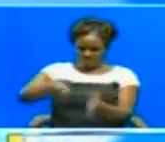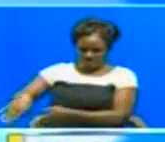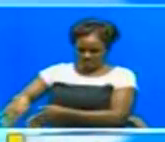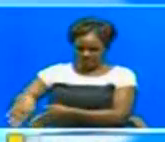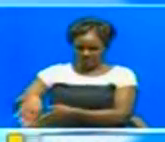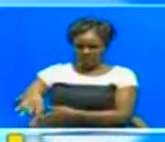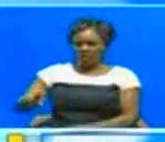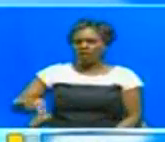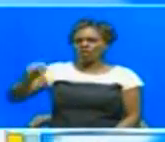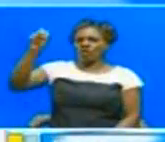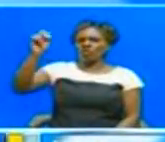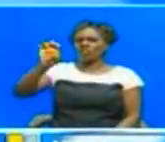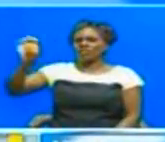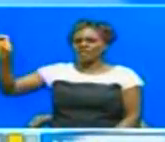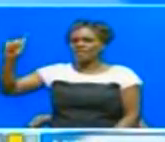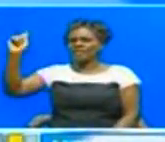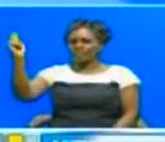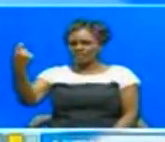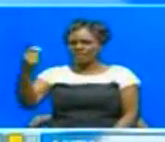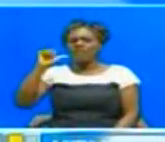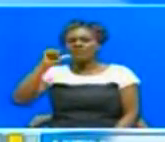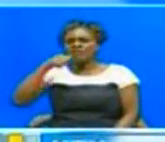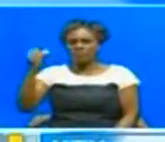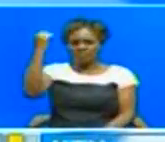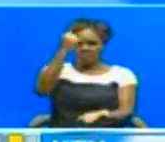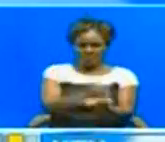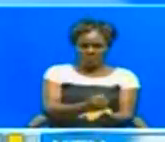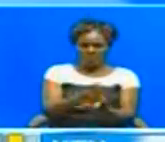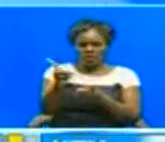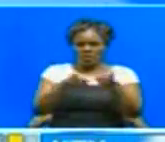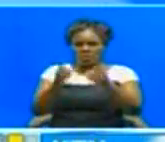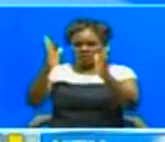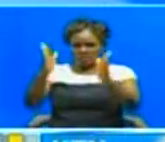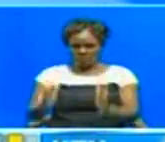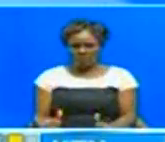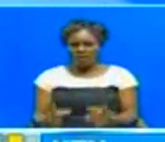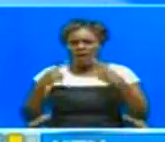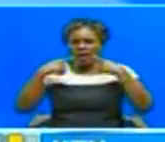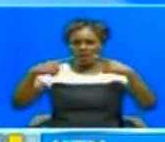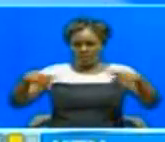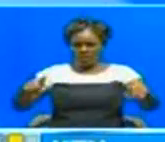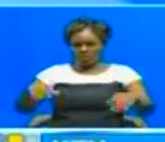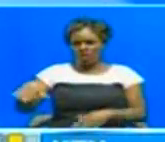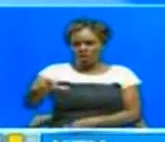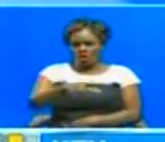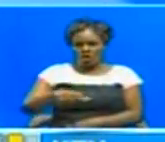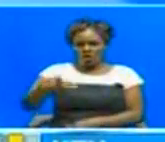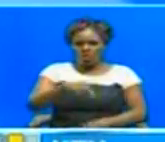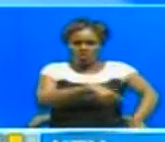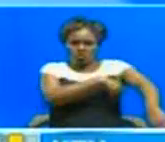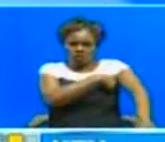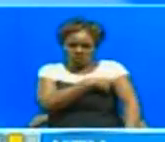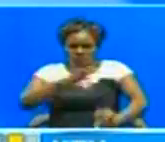From Nyeri, let's go to northeastern Kenya, where the newly appointed coordinator, Mohamud Saleh, has announced that local chiefs will be